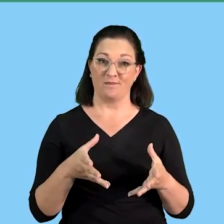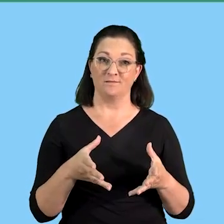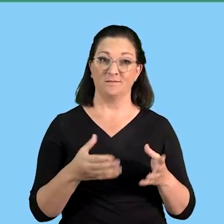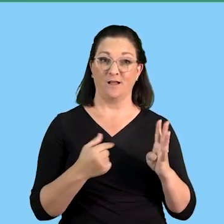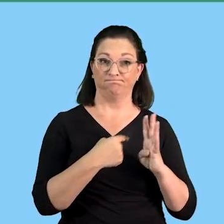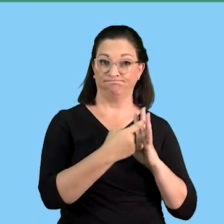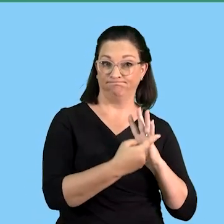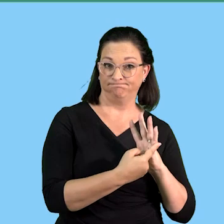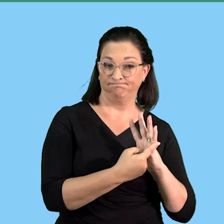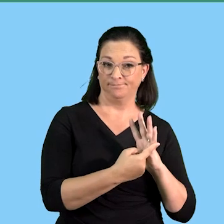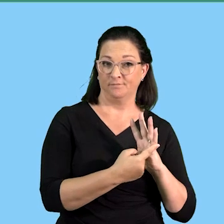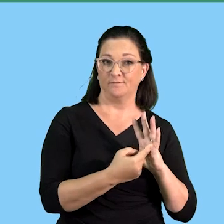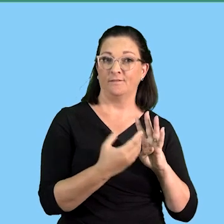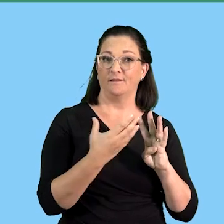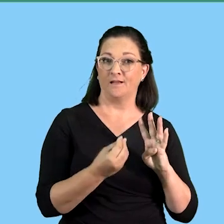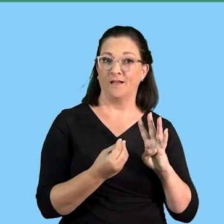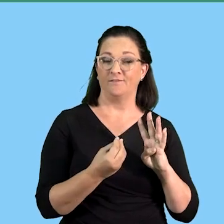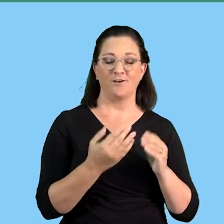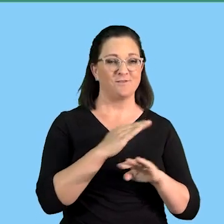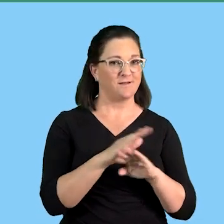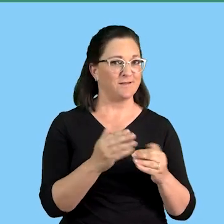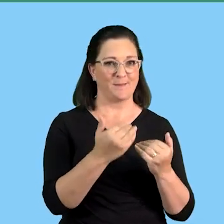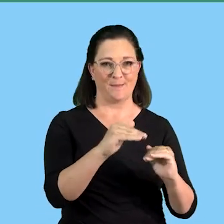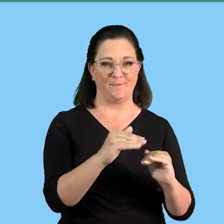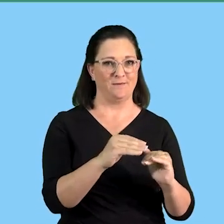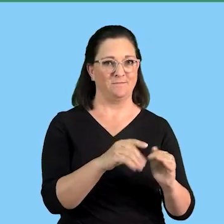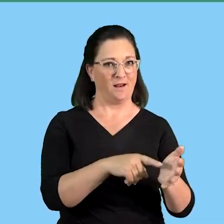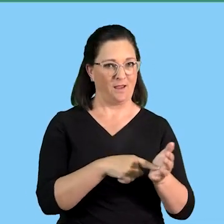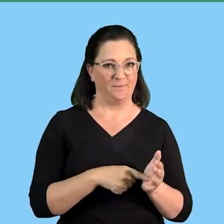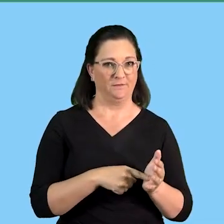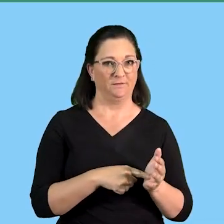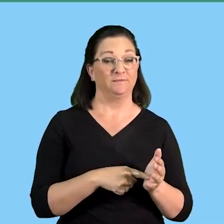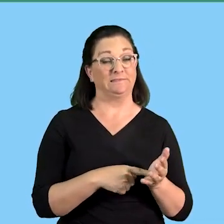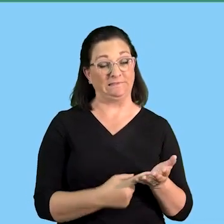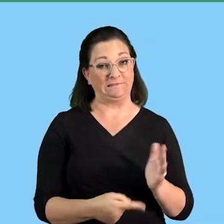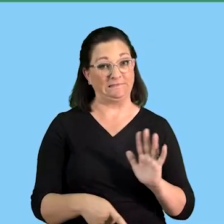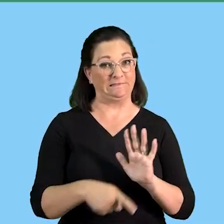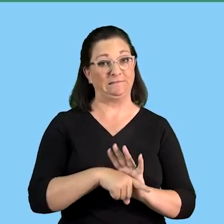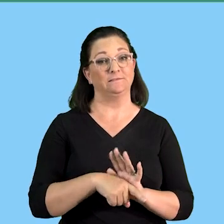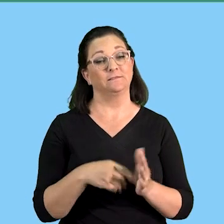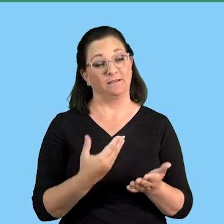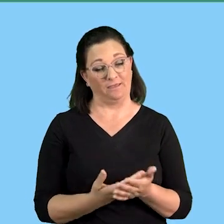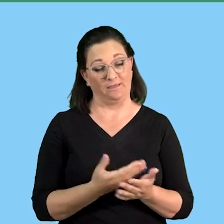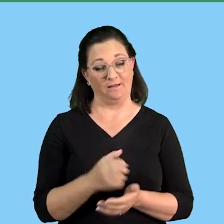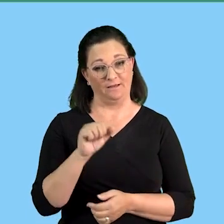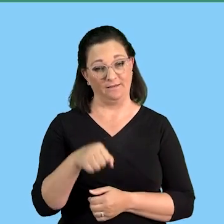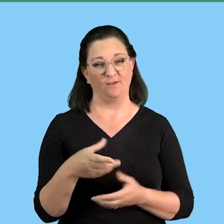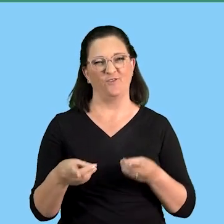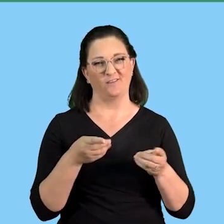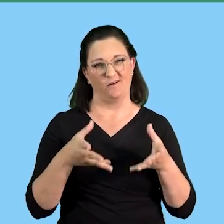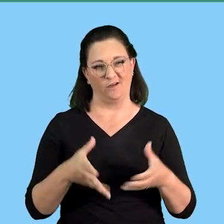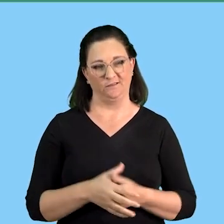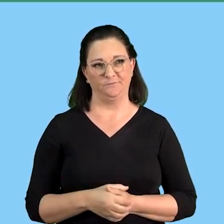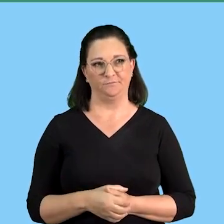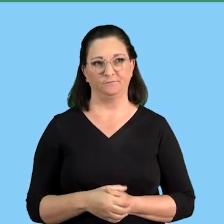liability company having unlimited liability. So this is a disadvantage that applies to directors. Then,